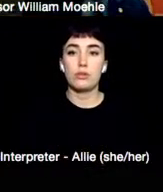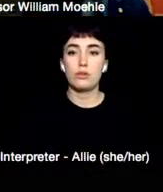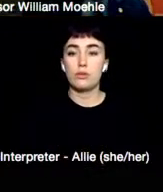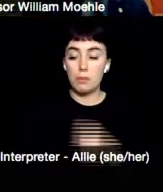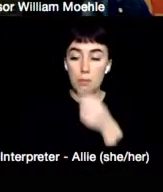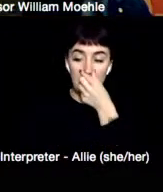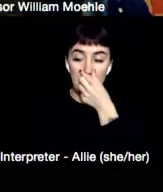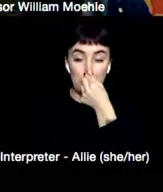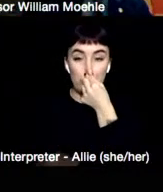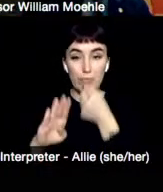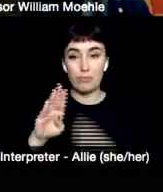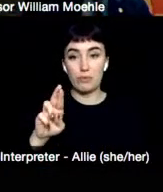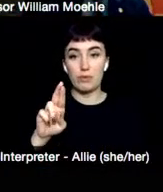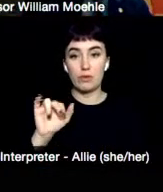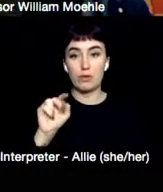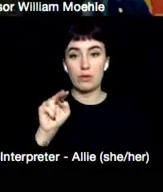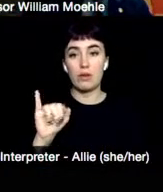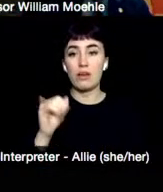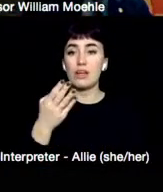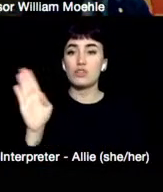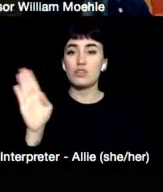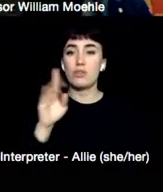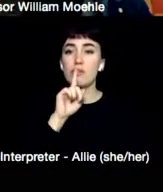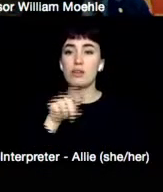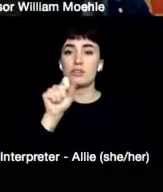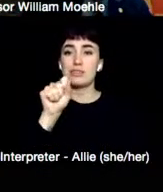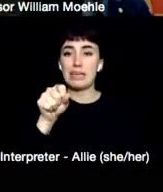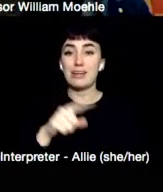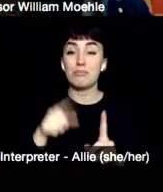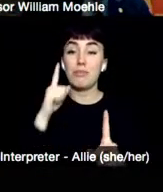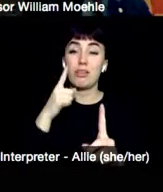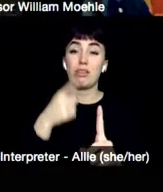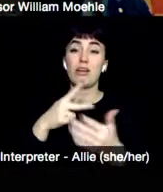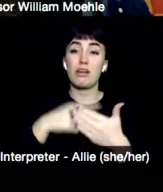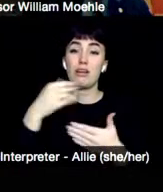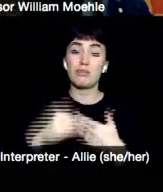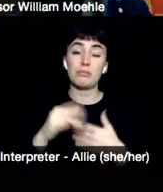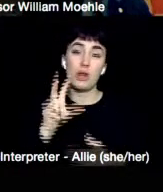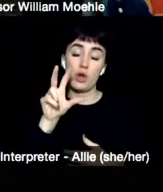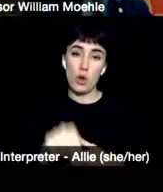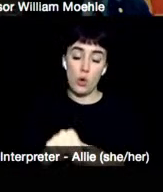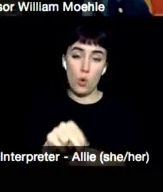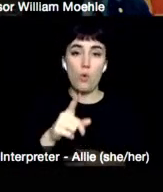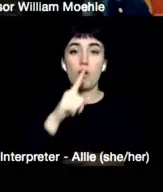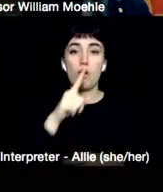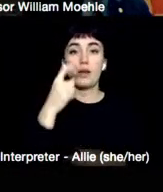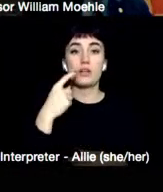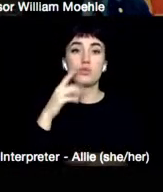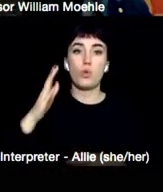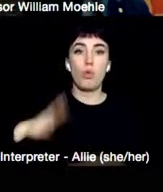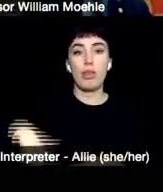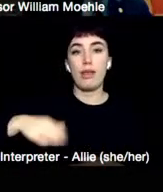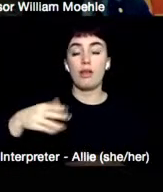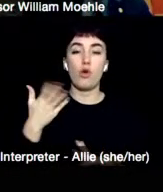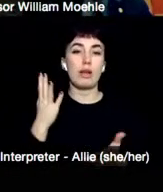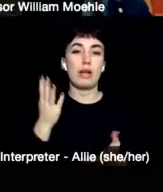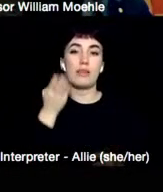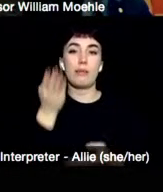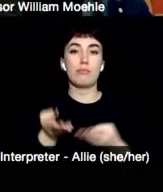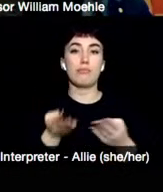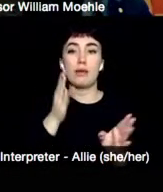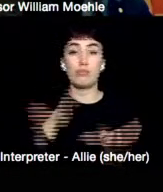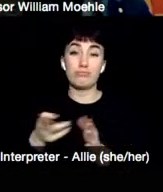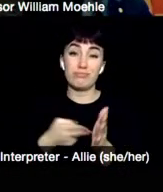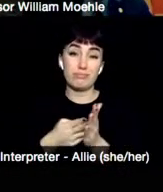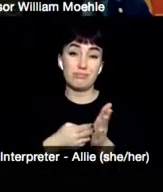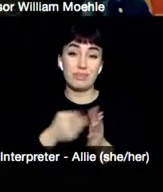So in general, the answer would be yes. For this project, the answer would be no, because we are so late in the bid process. To be frank, our bid